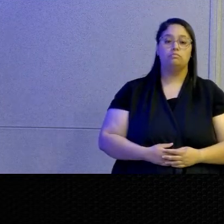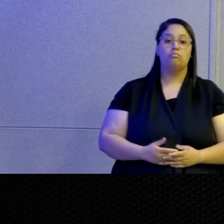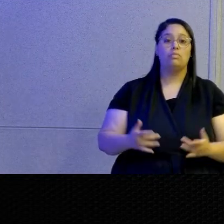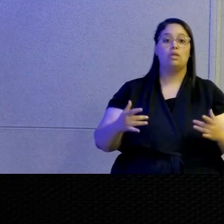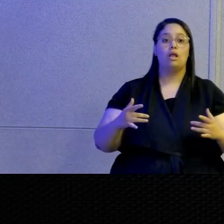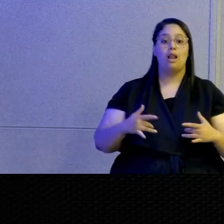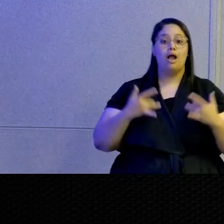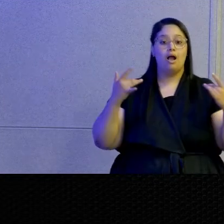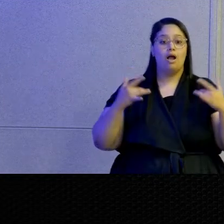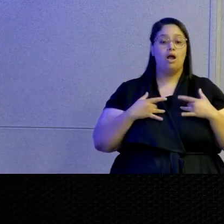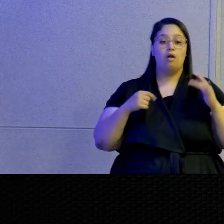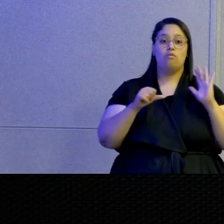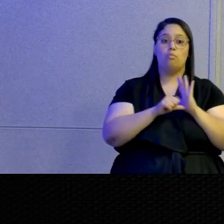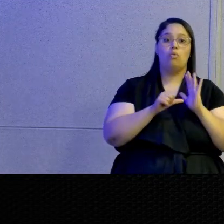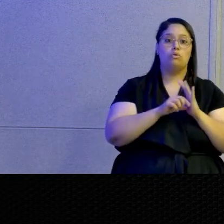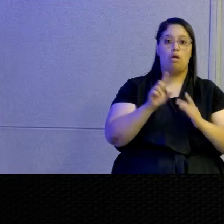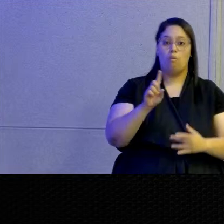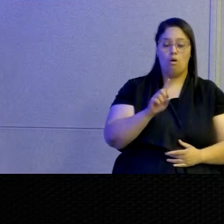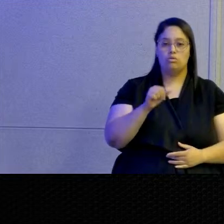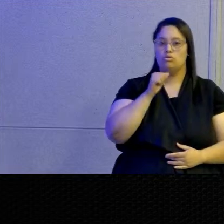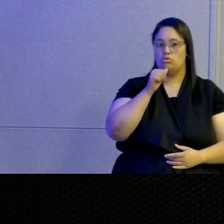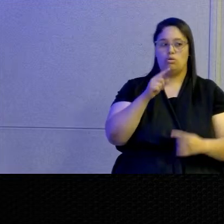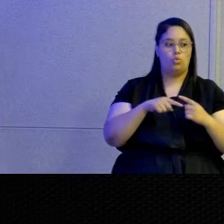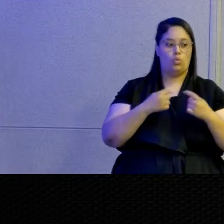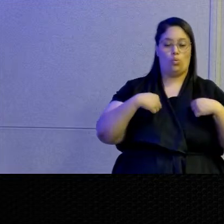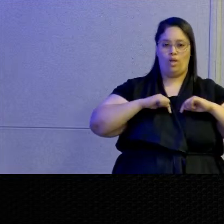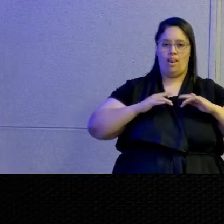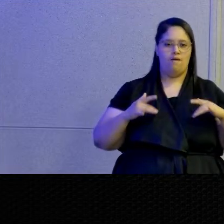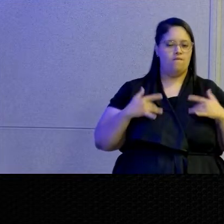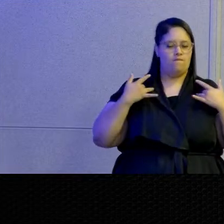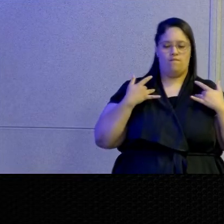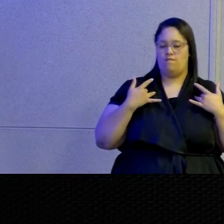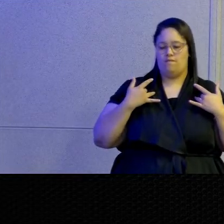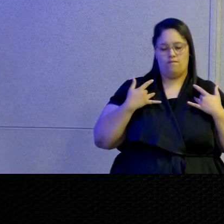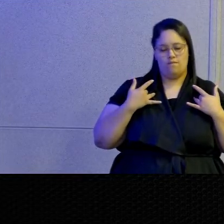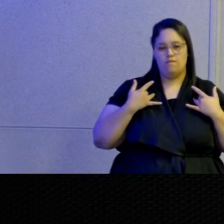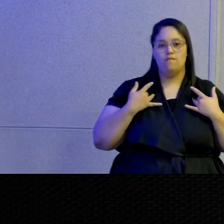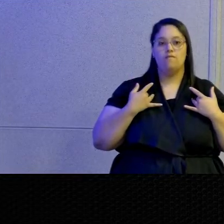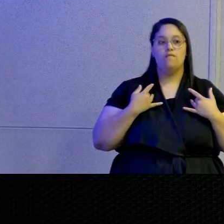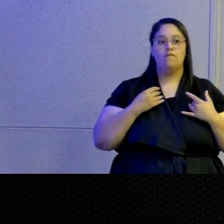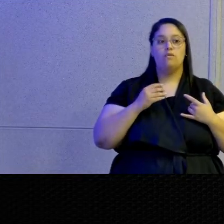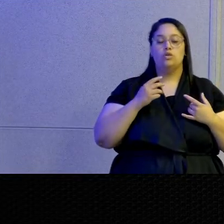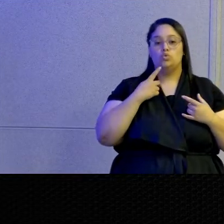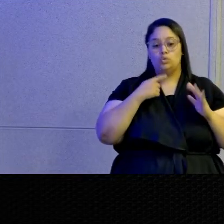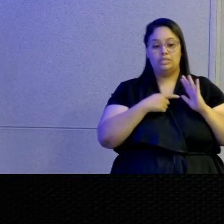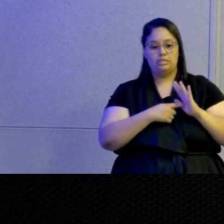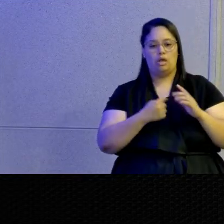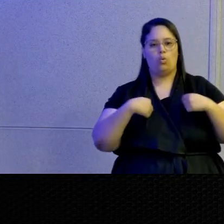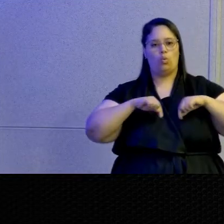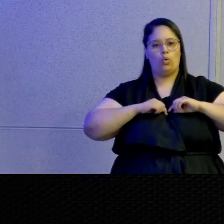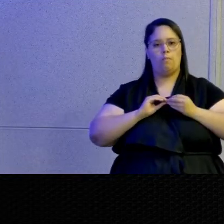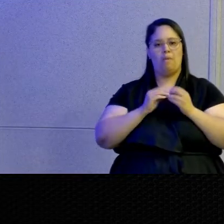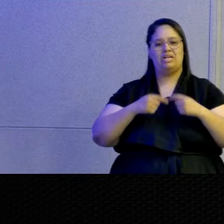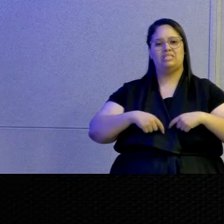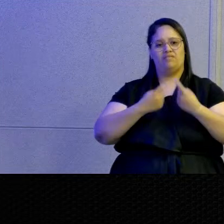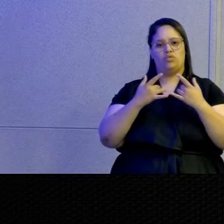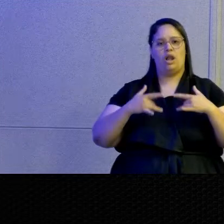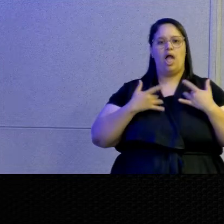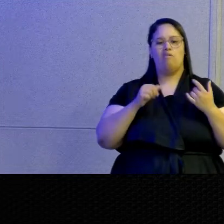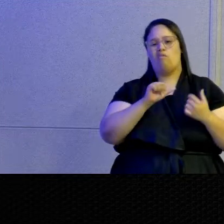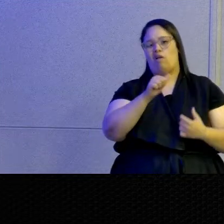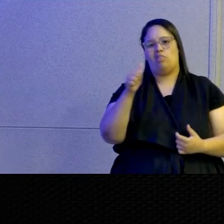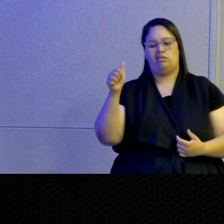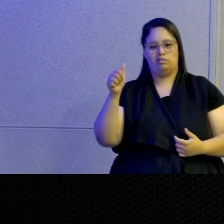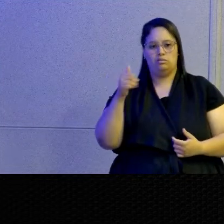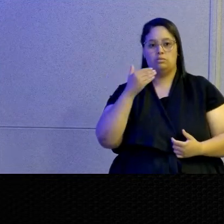life is not the mere fact that we have lived. It is what difference we have made to the lives of others